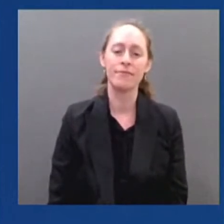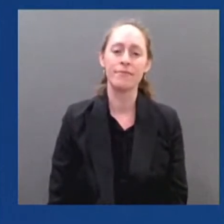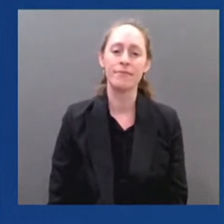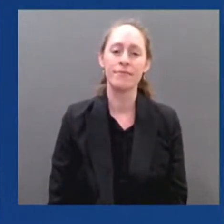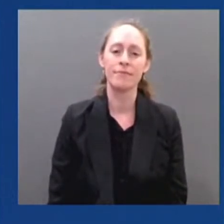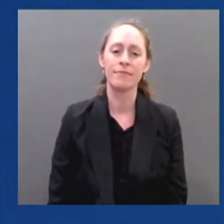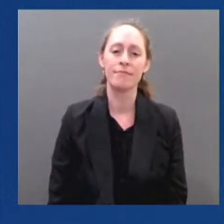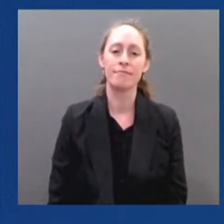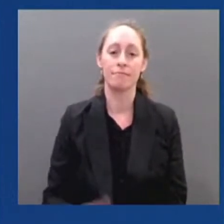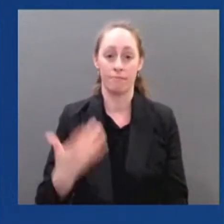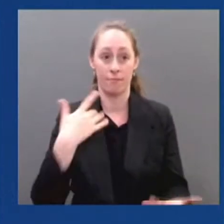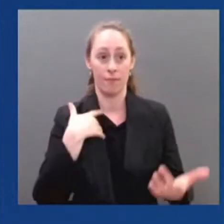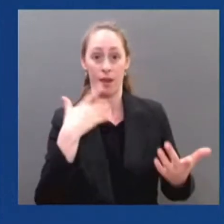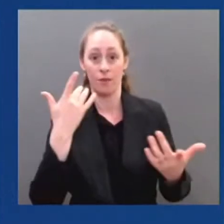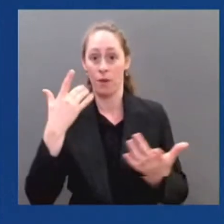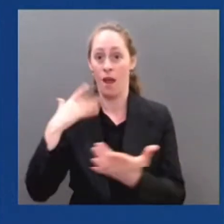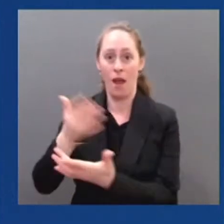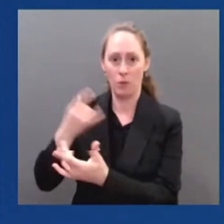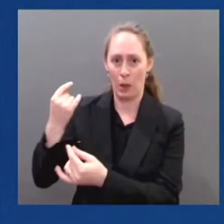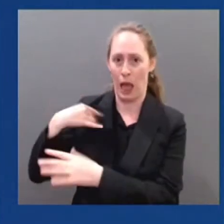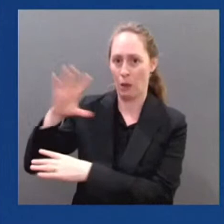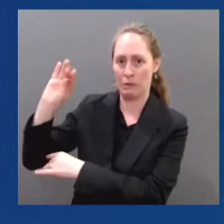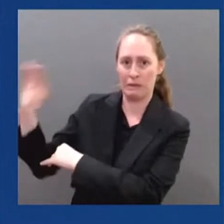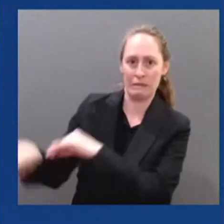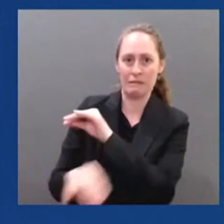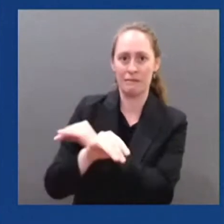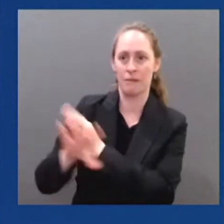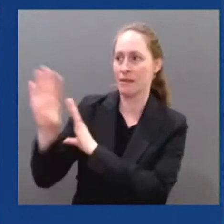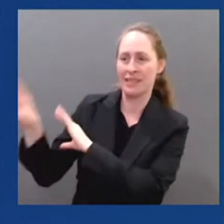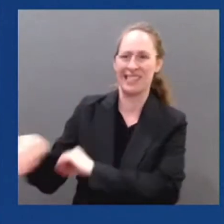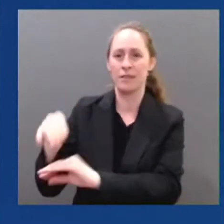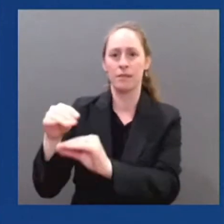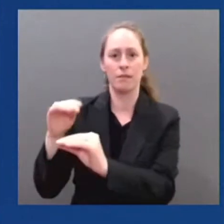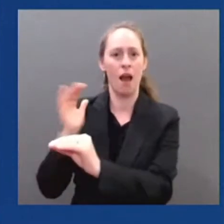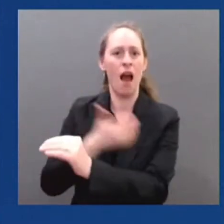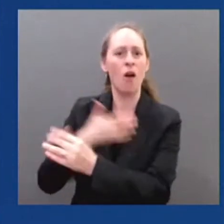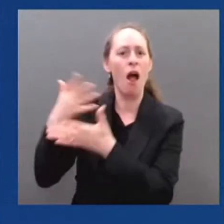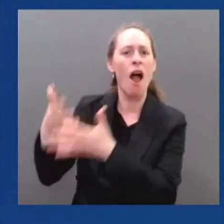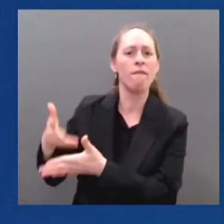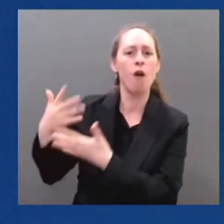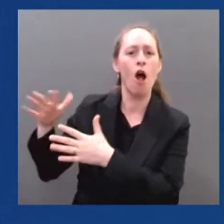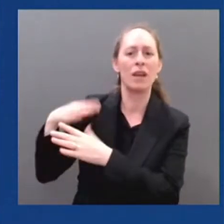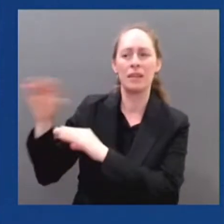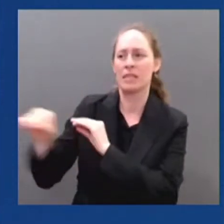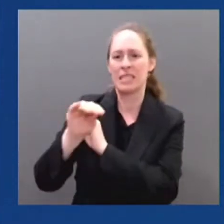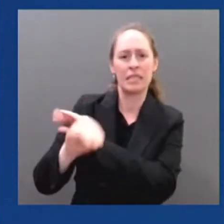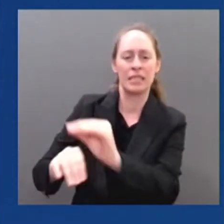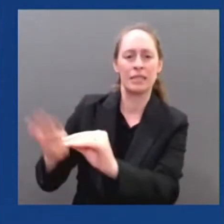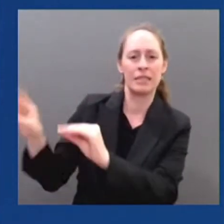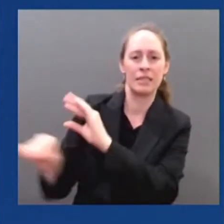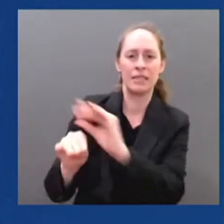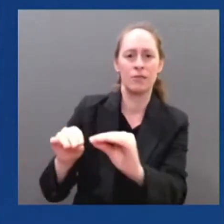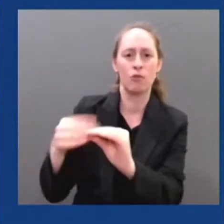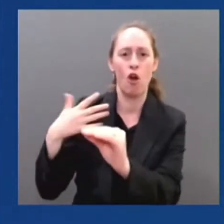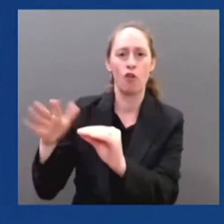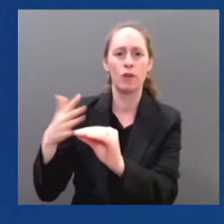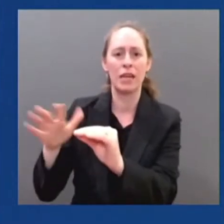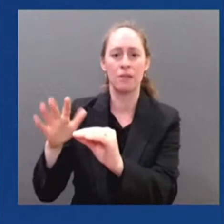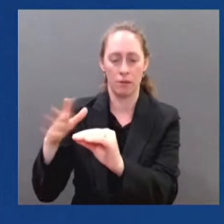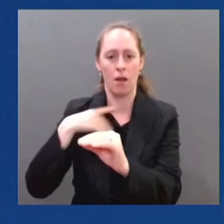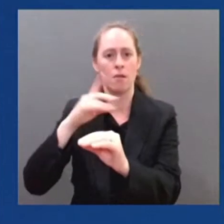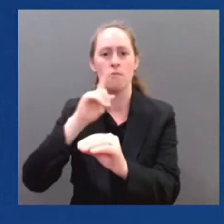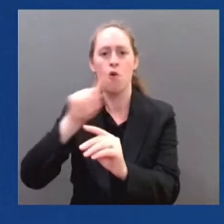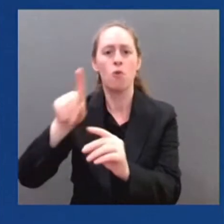wait any longer. And if we waited much longer, we would not be able to get these vaccines, certainly for our high-risk individuals, in time to protect